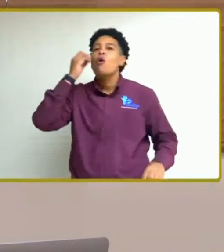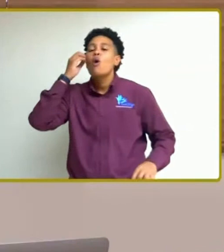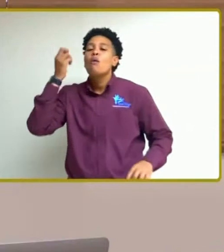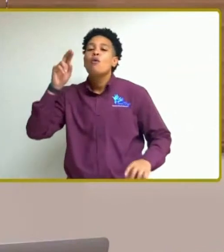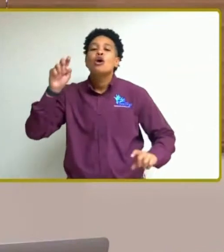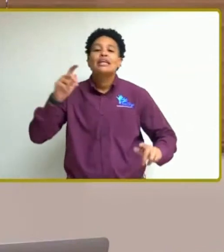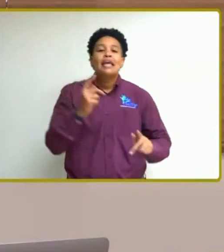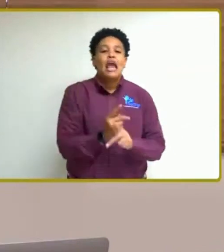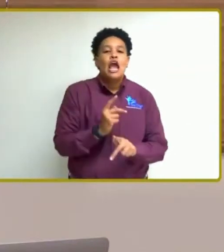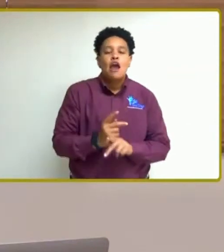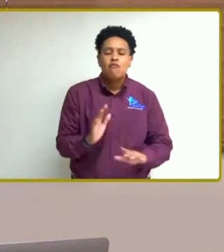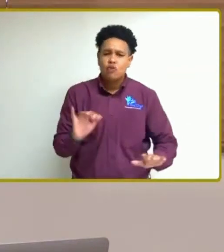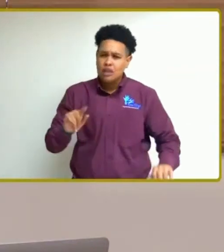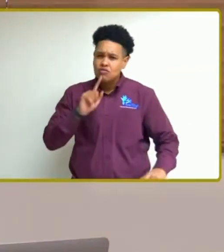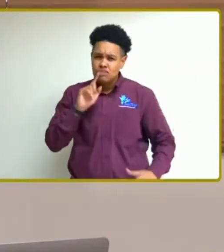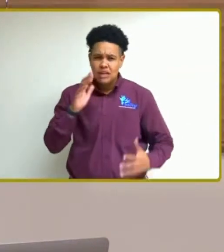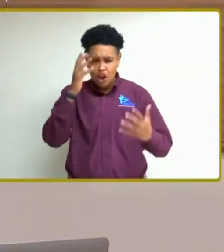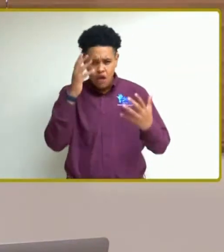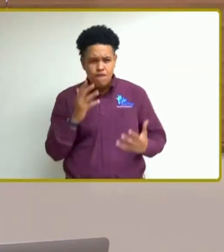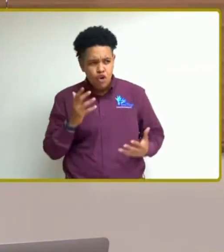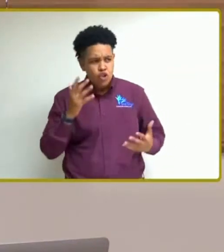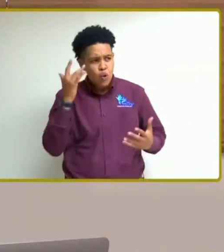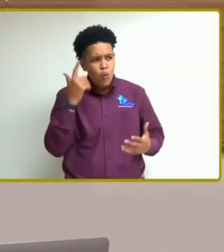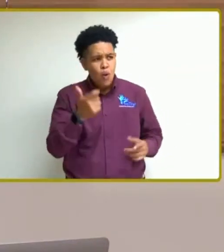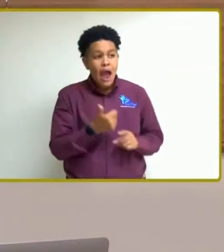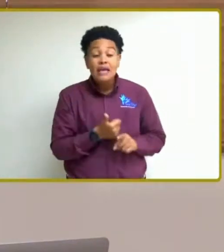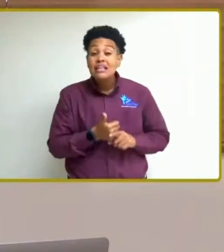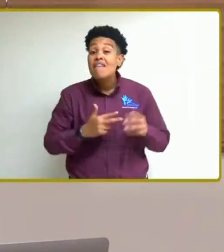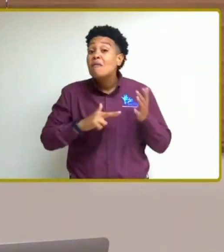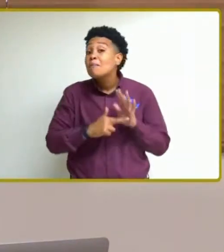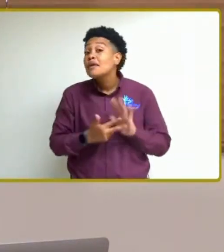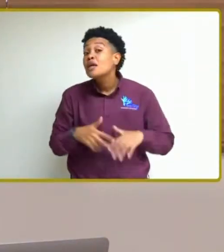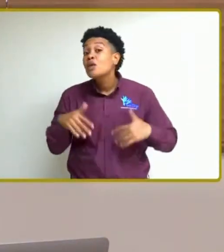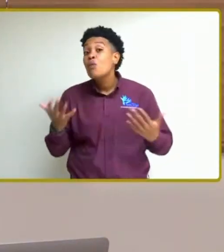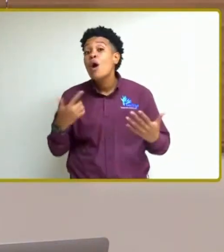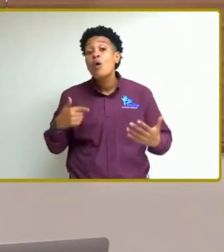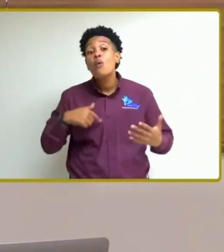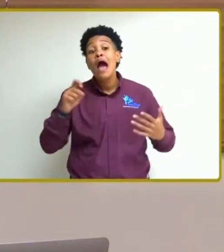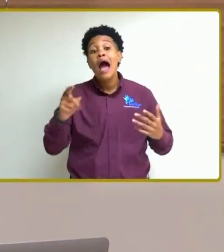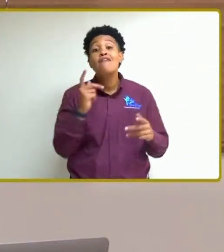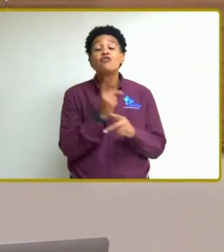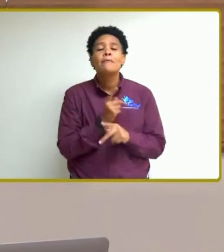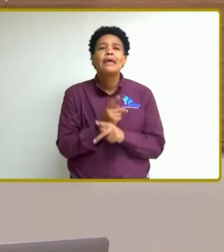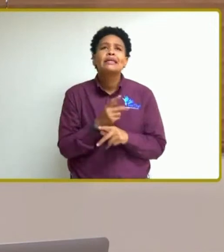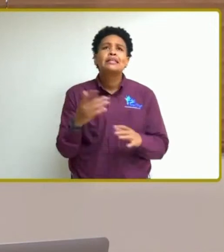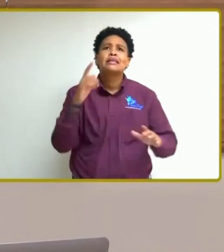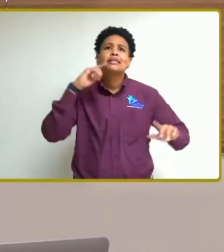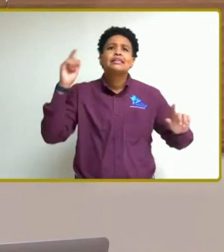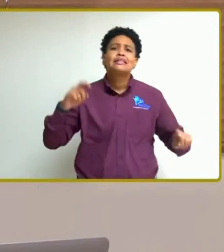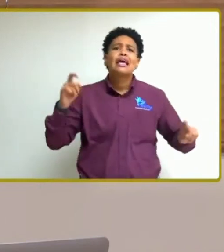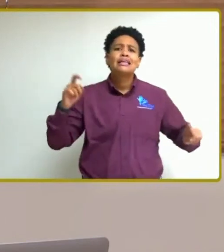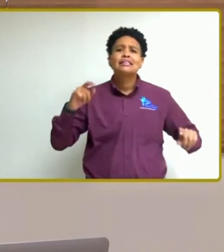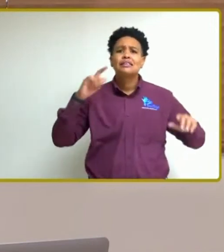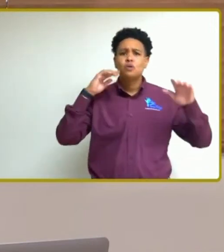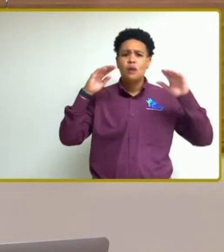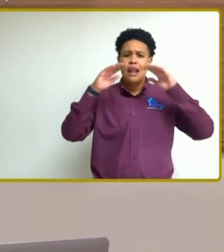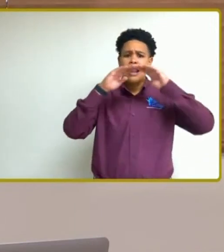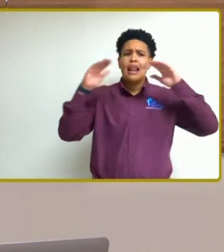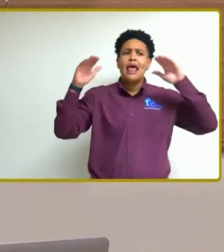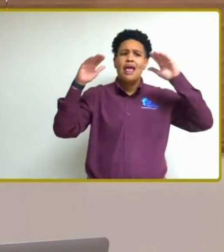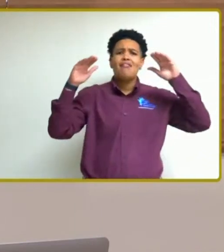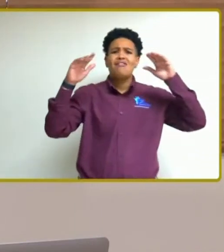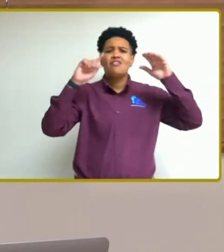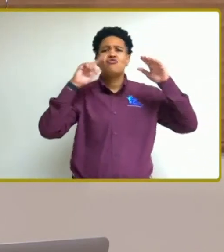precautions. That is unfortunate because it means that we have to maintain the testing to the level